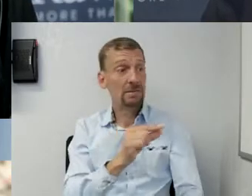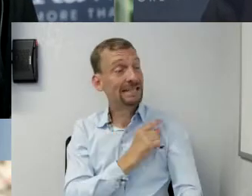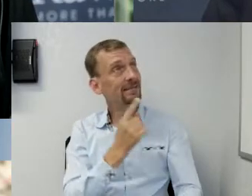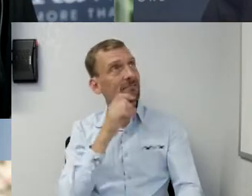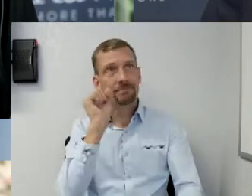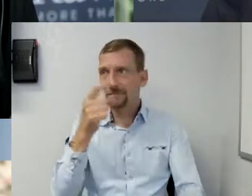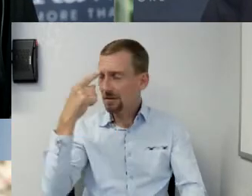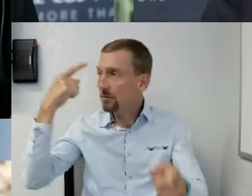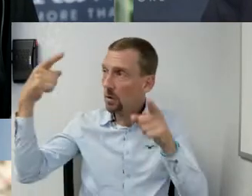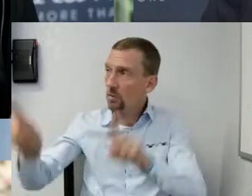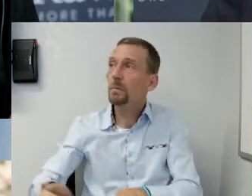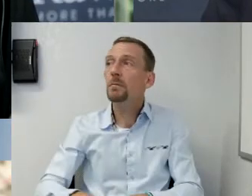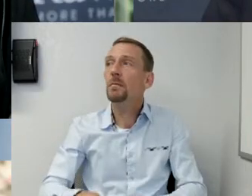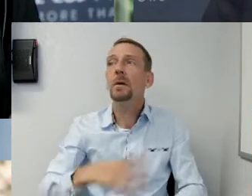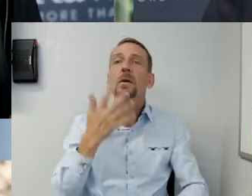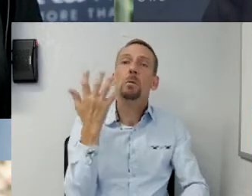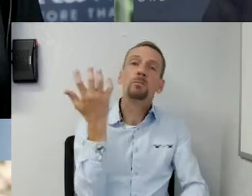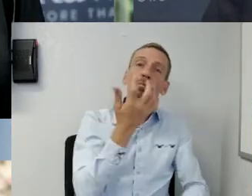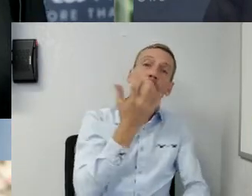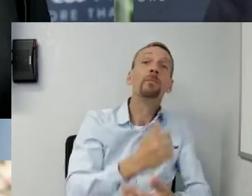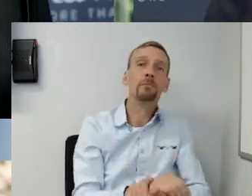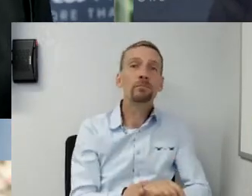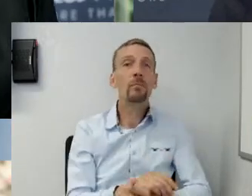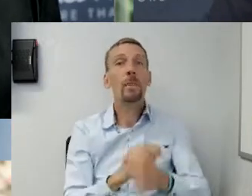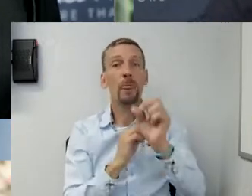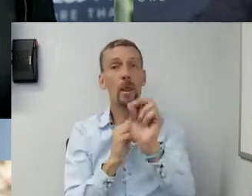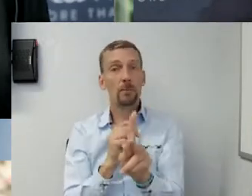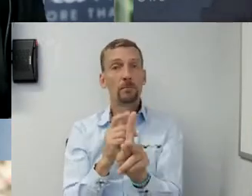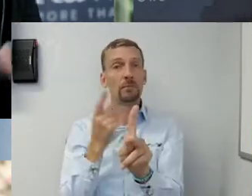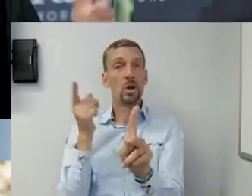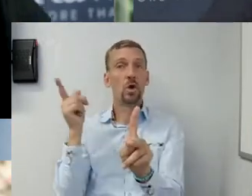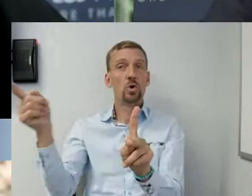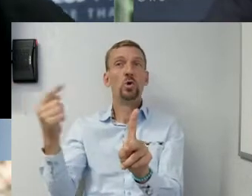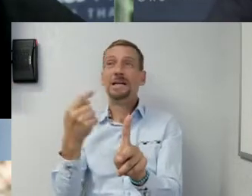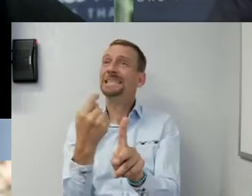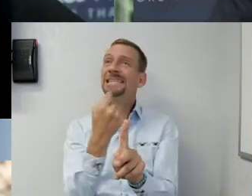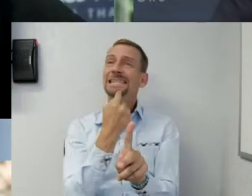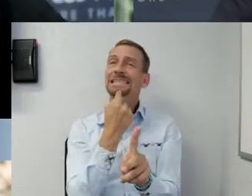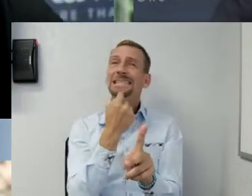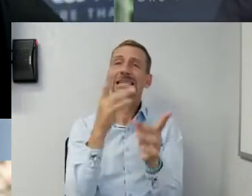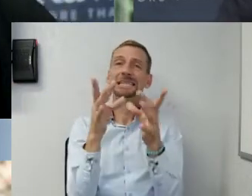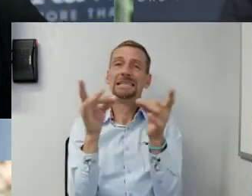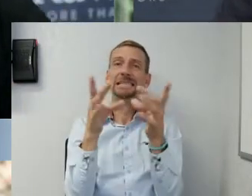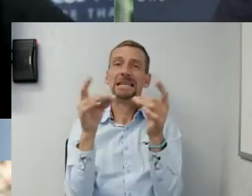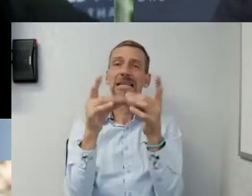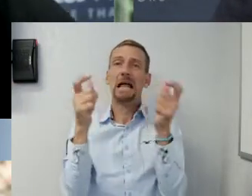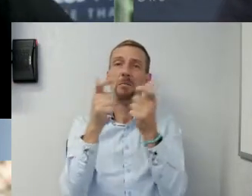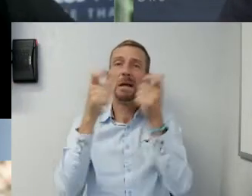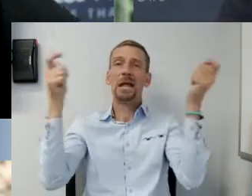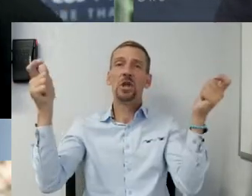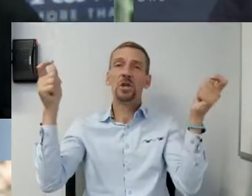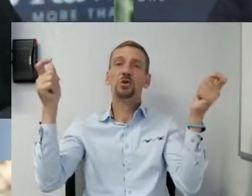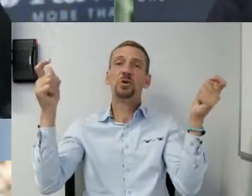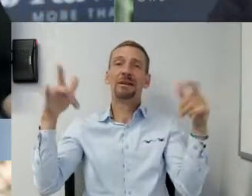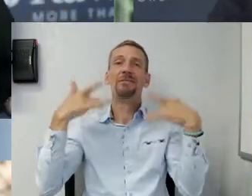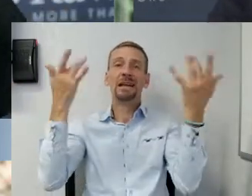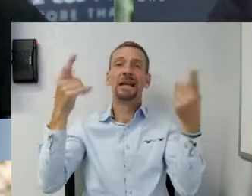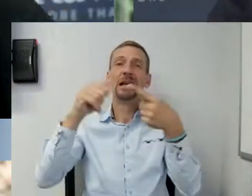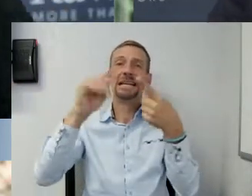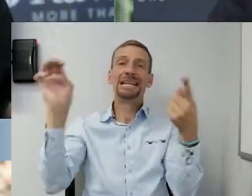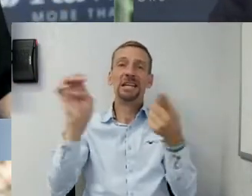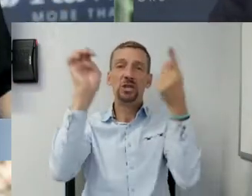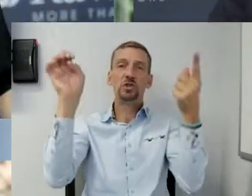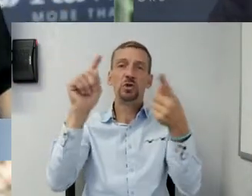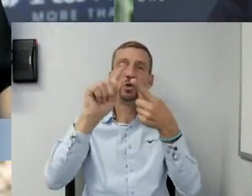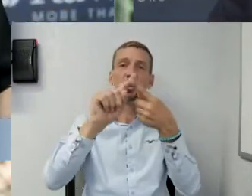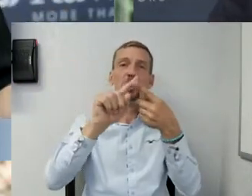yeah. Wow. Okay, so you referenced major events like Easter, Mother's Day.